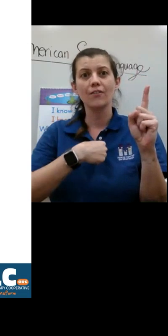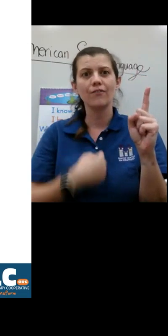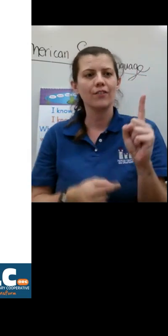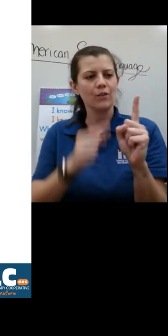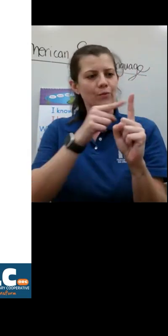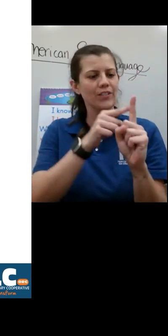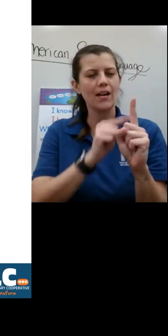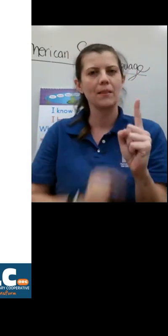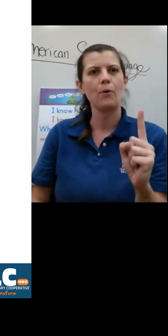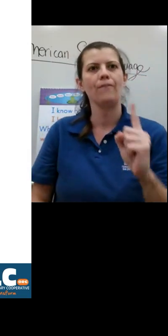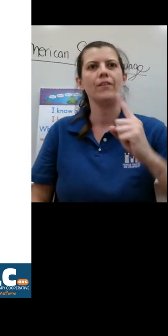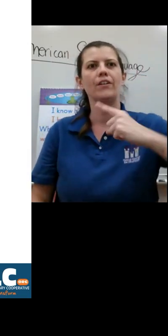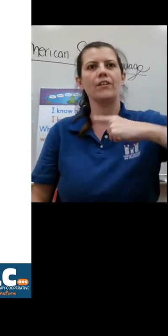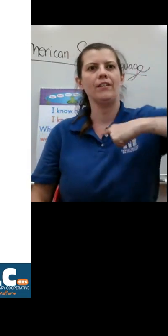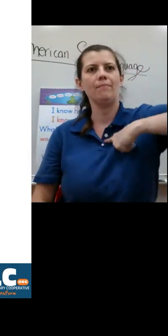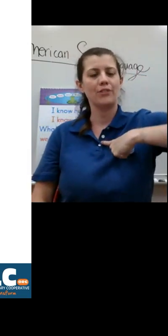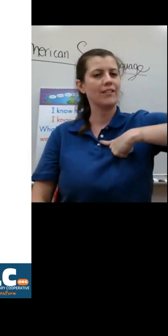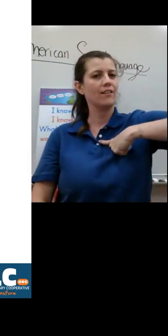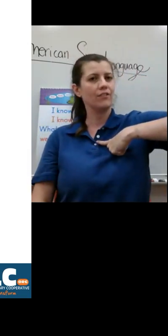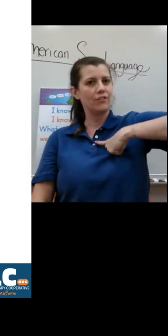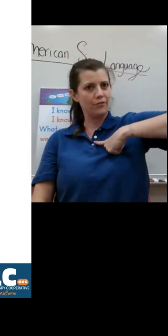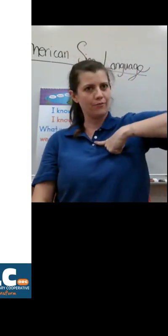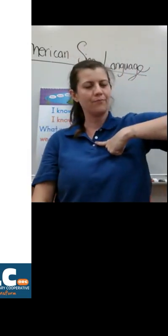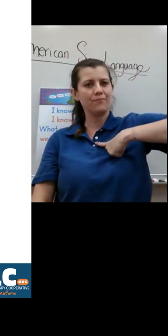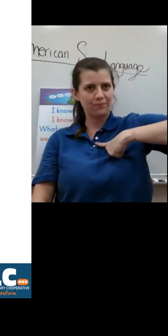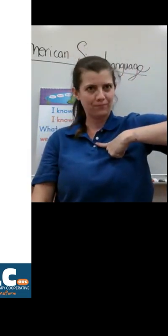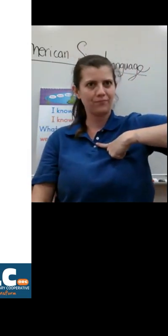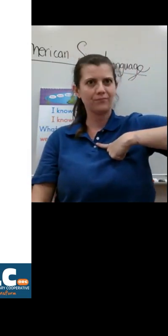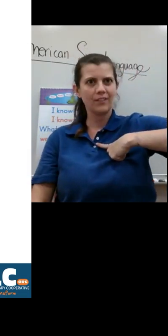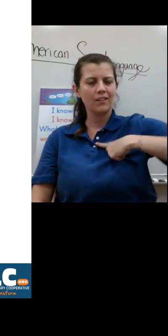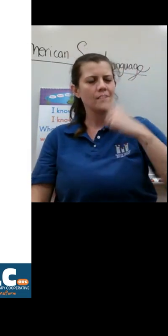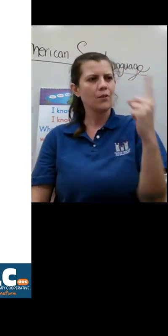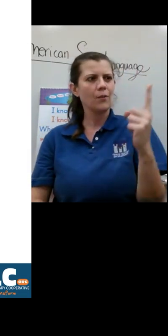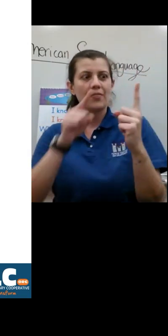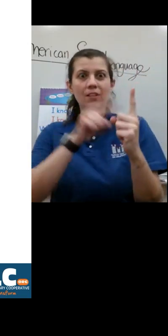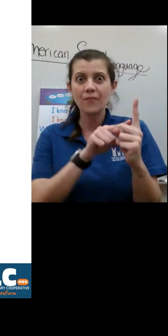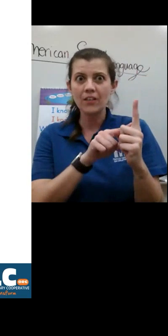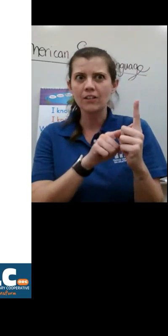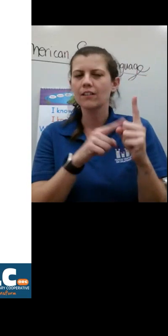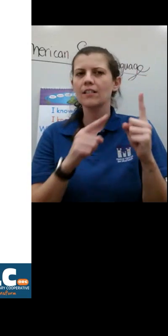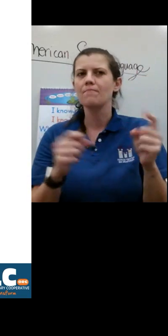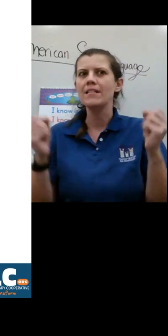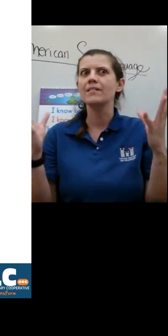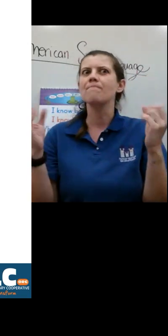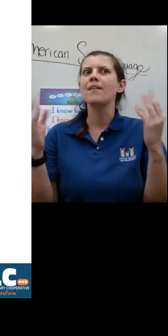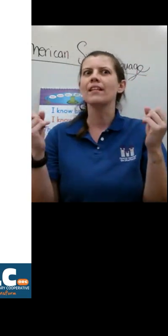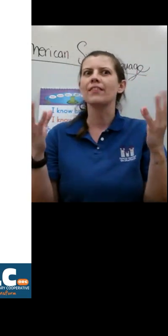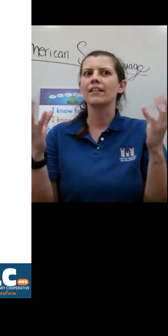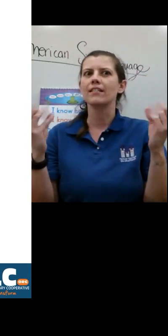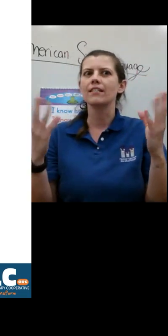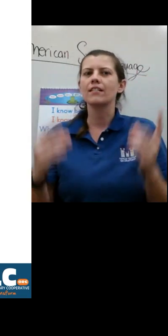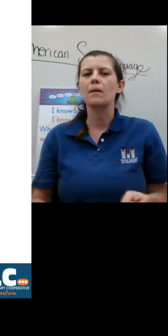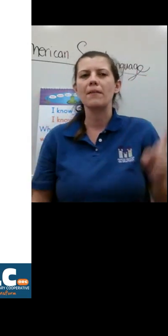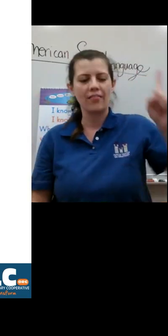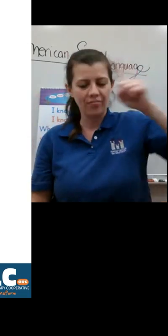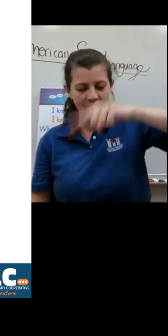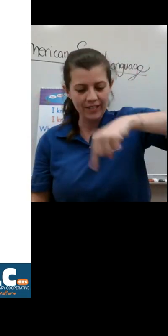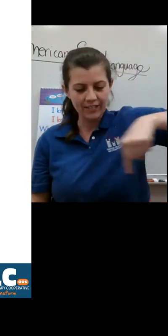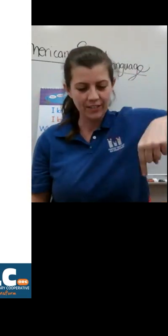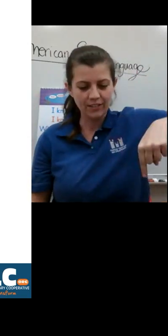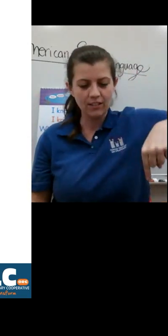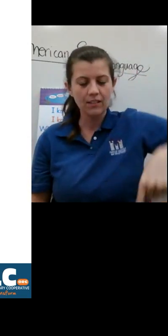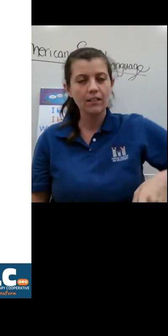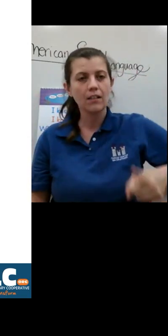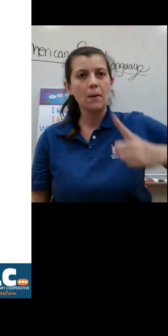about yourself, take the point finger and protect you. So this finger can mean many things. It